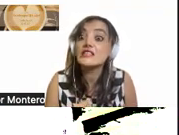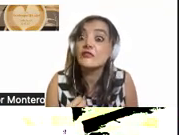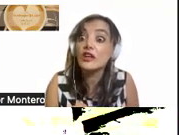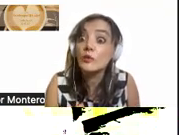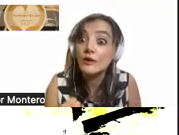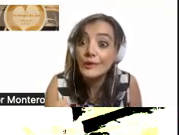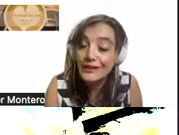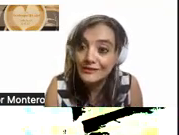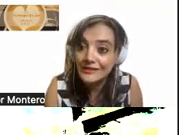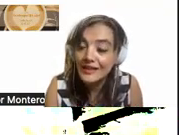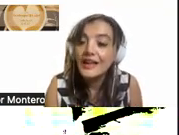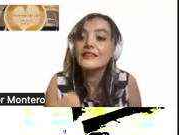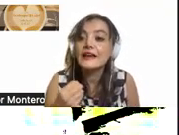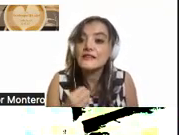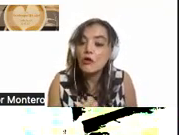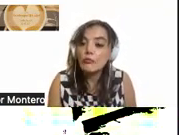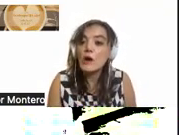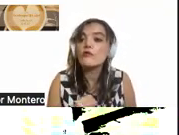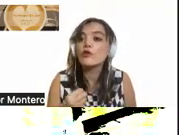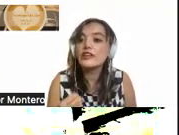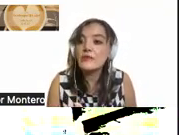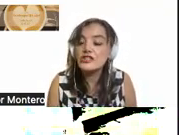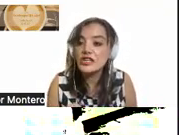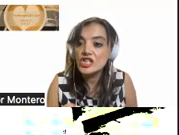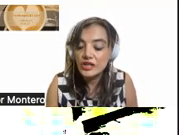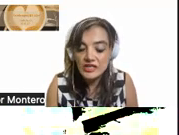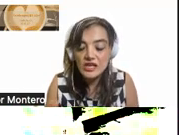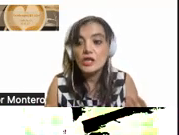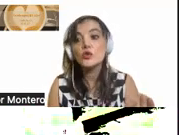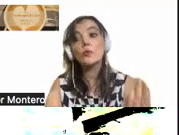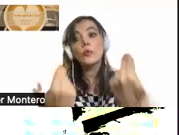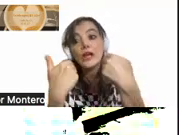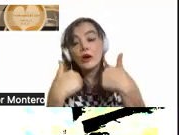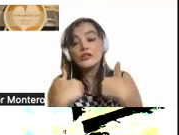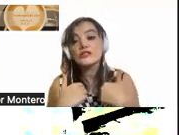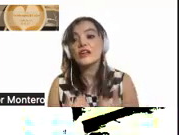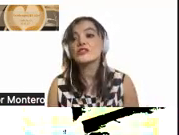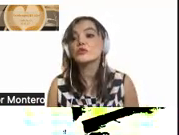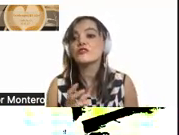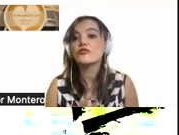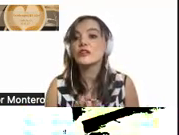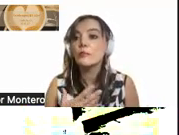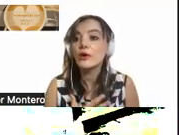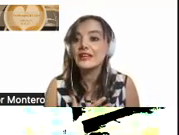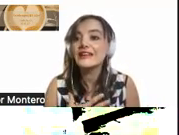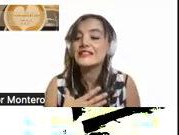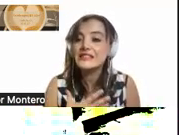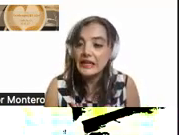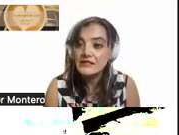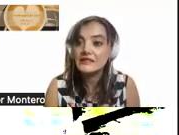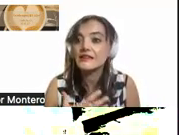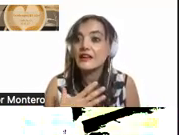them as if they were real. That's how powerful the imagination is to bring us into different